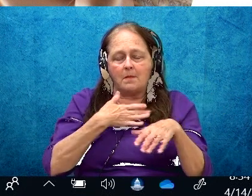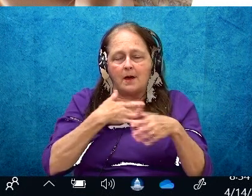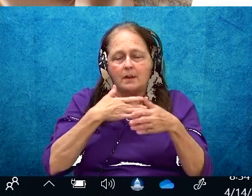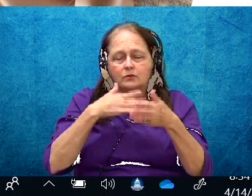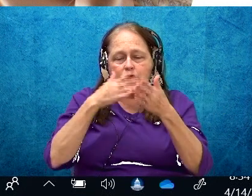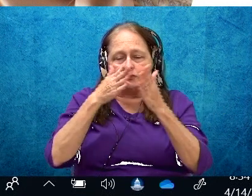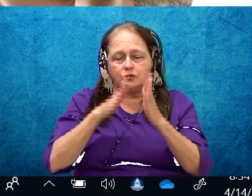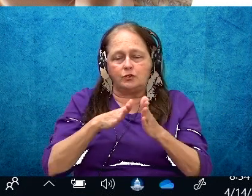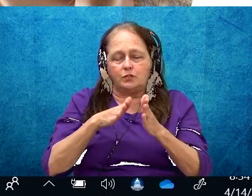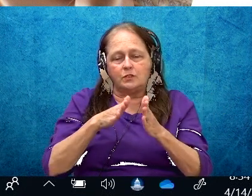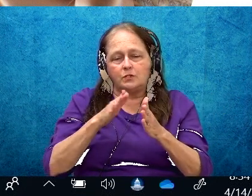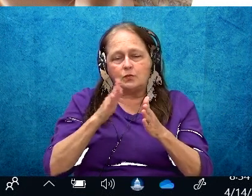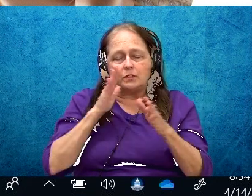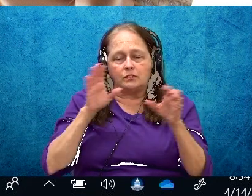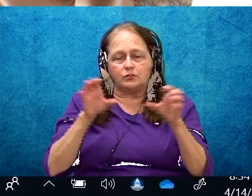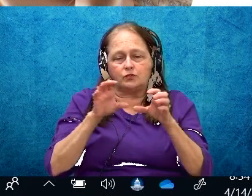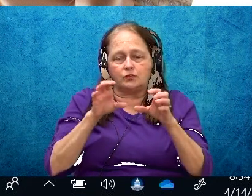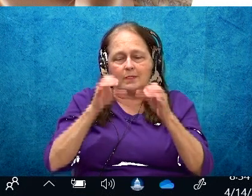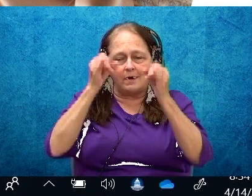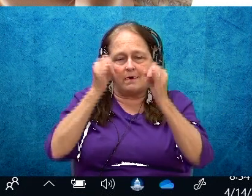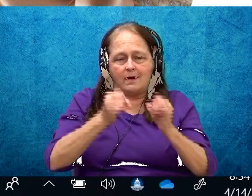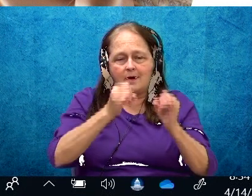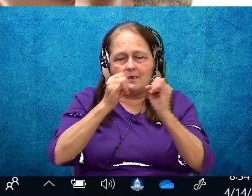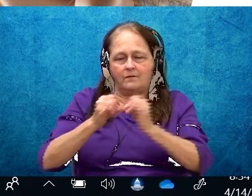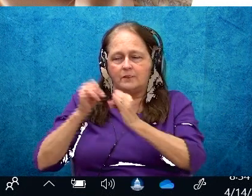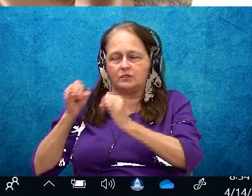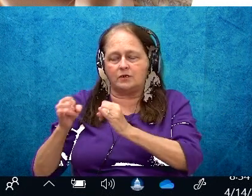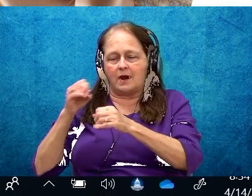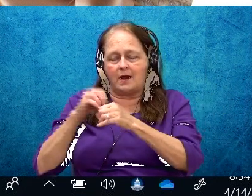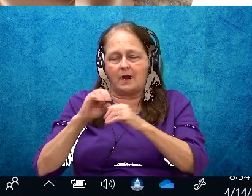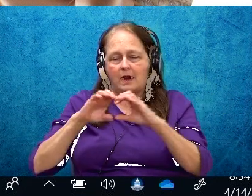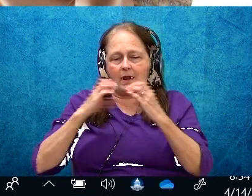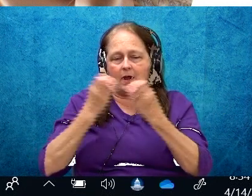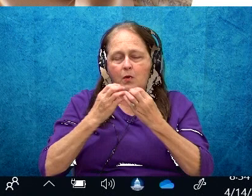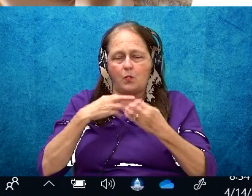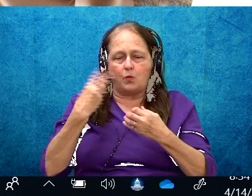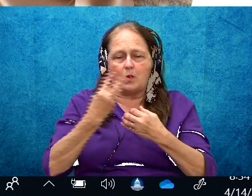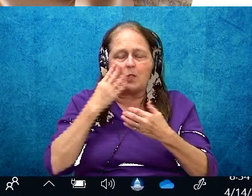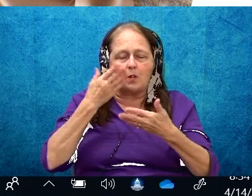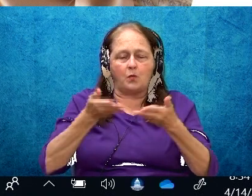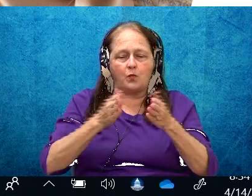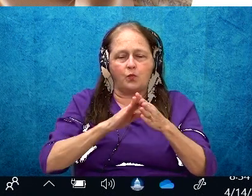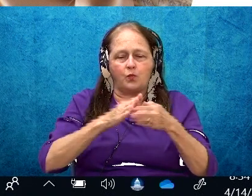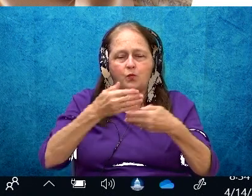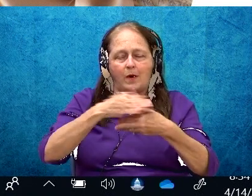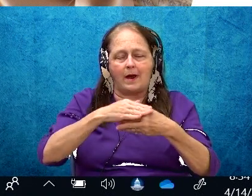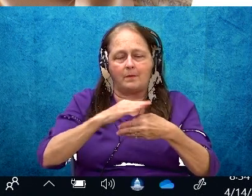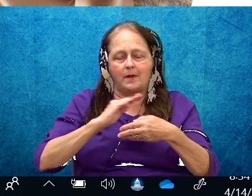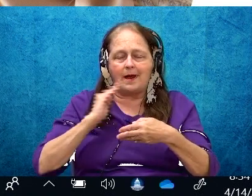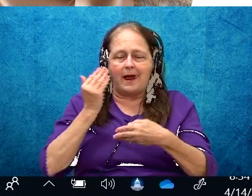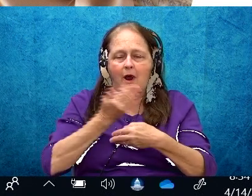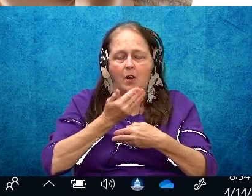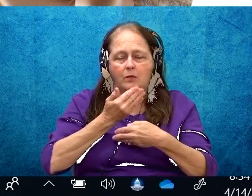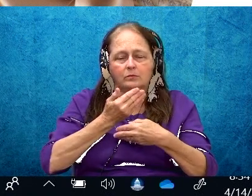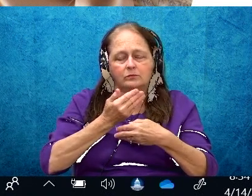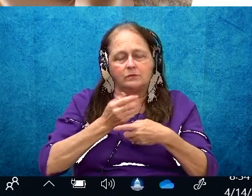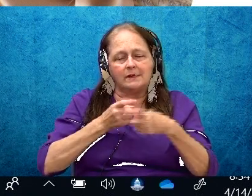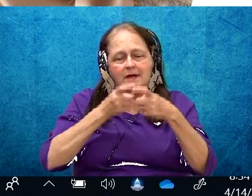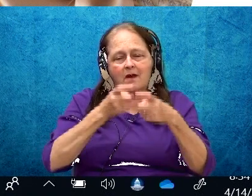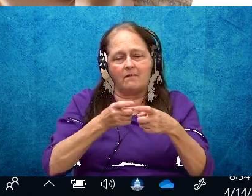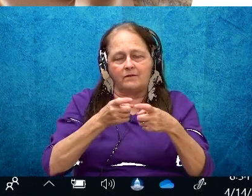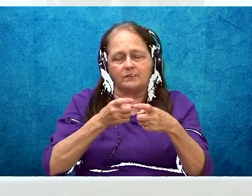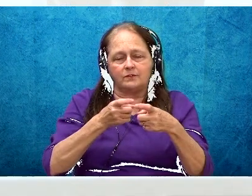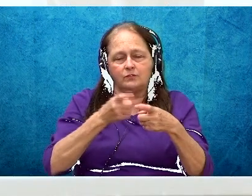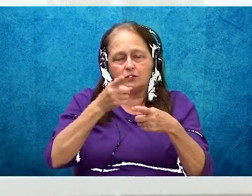are watching, we would have done this individually in class and all wrapped our own gift. My suggestion to you is, if you